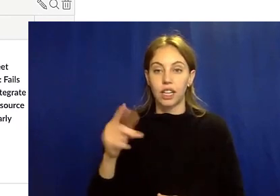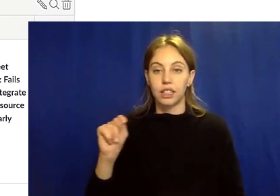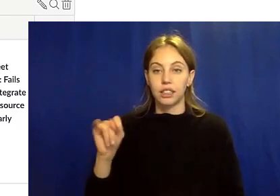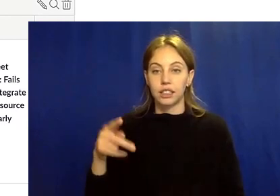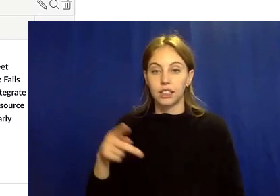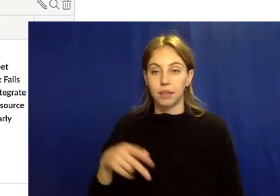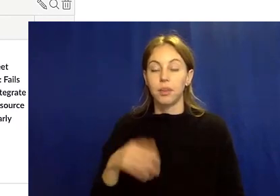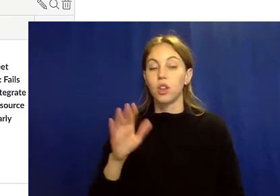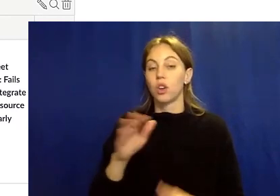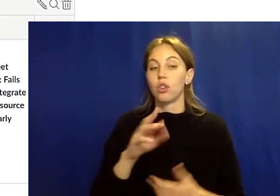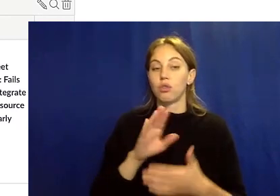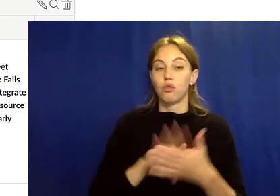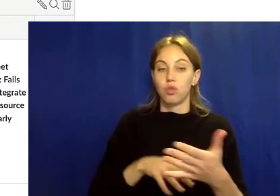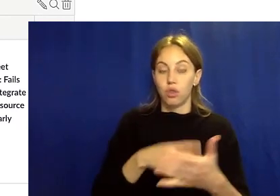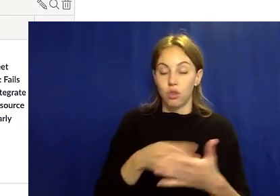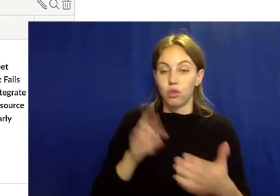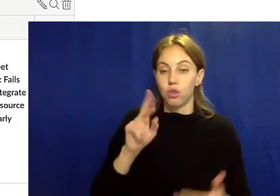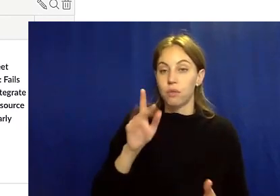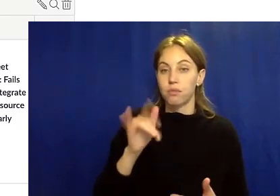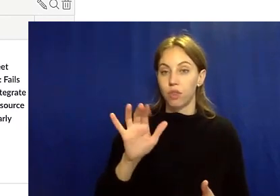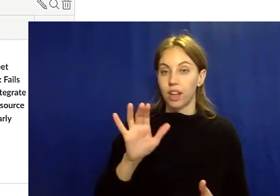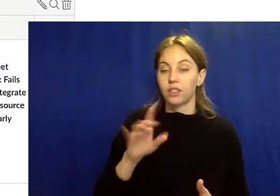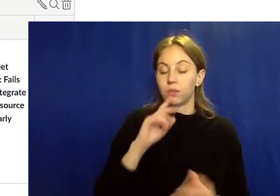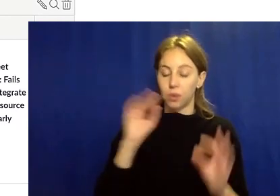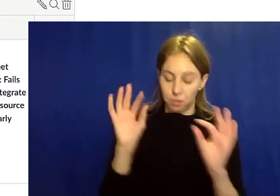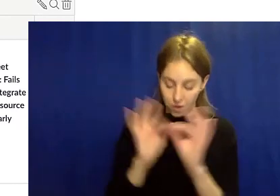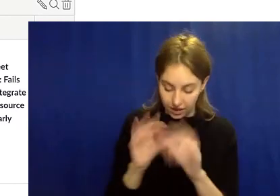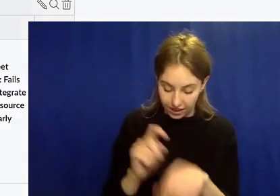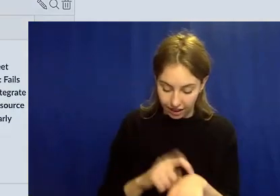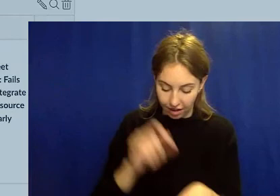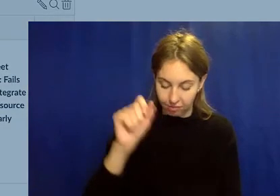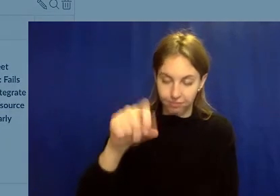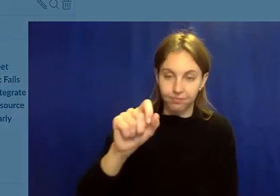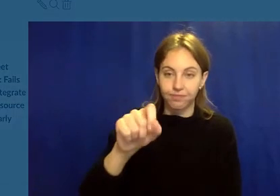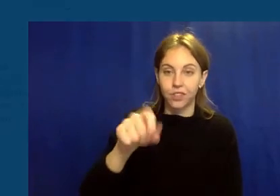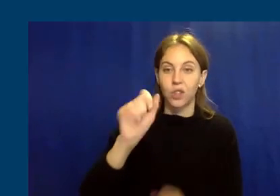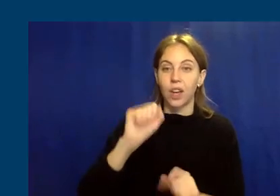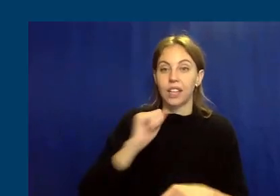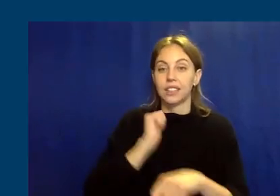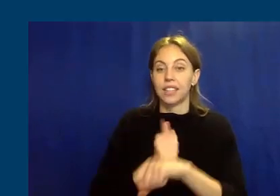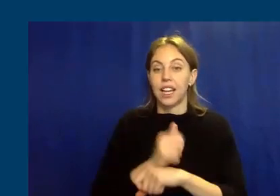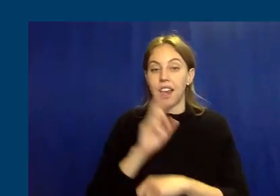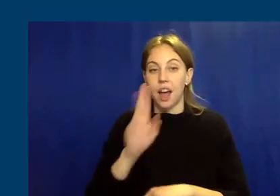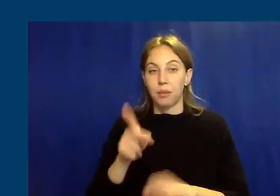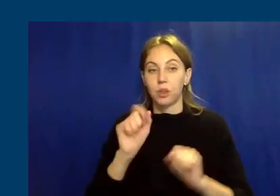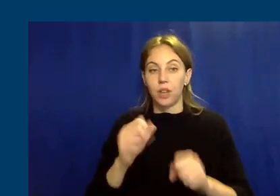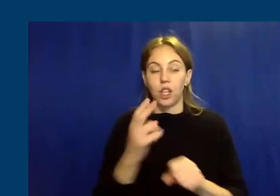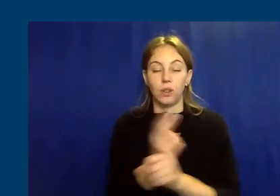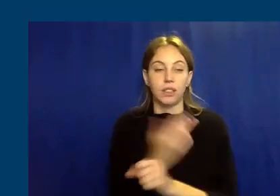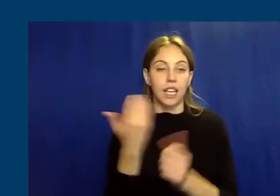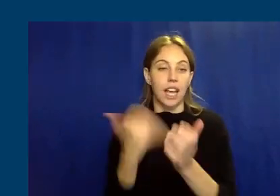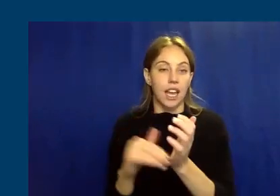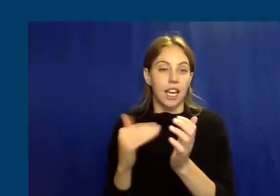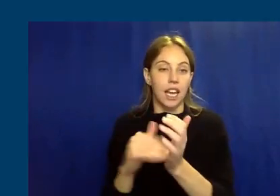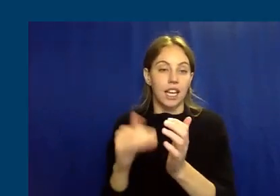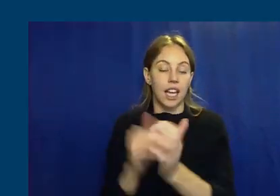your rubrics are worth the time because you can set them up so that you can reuse them.